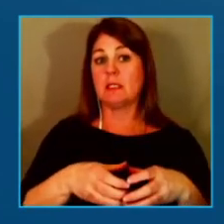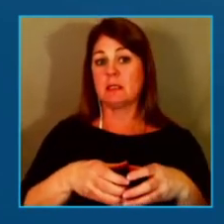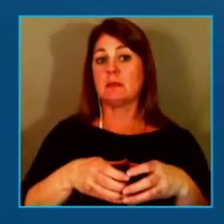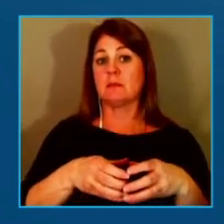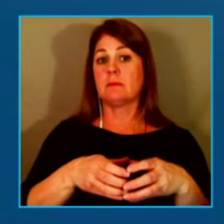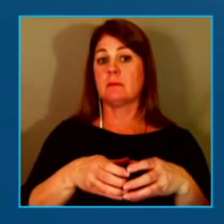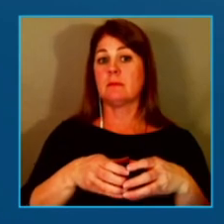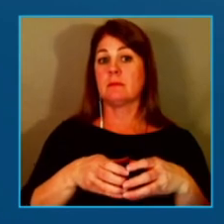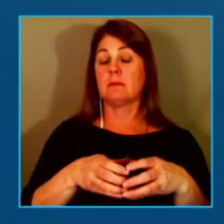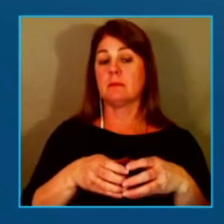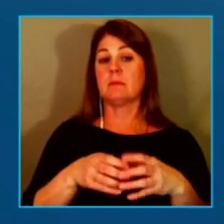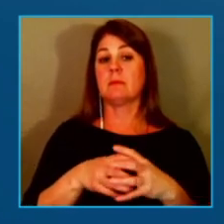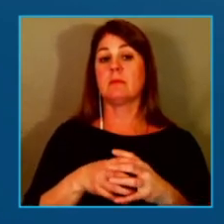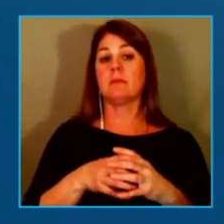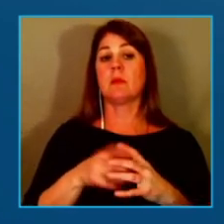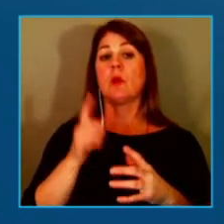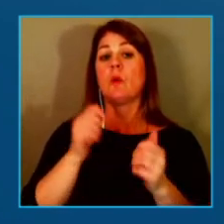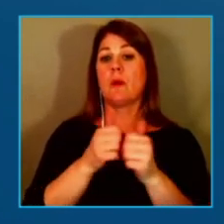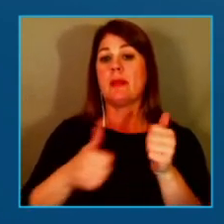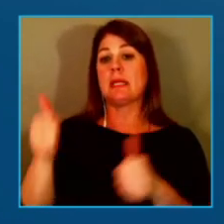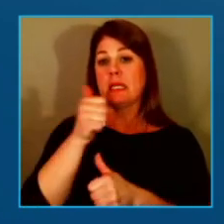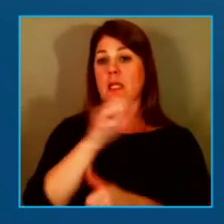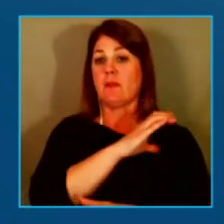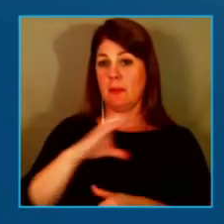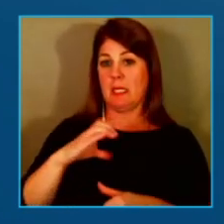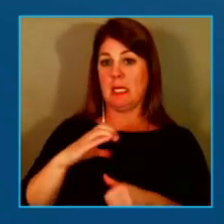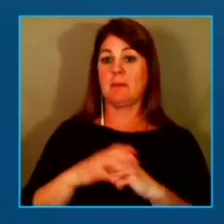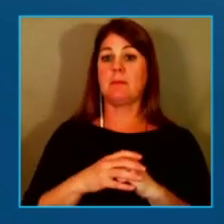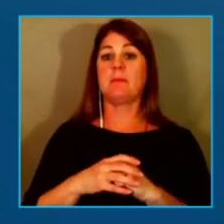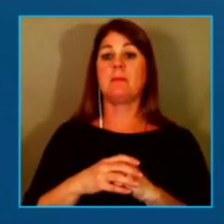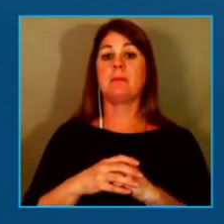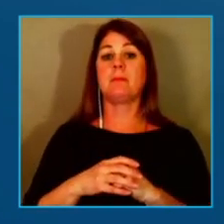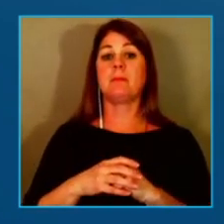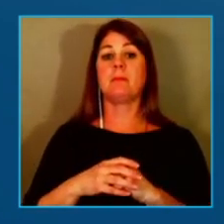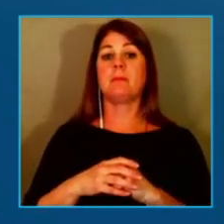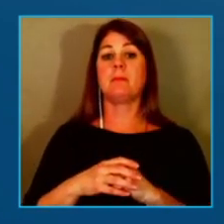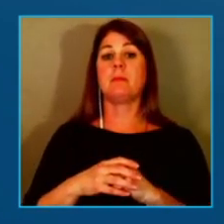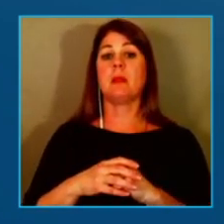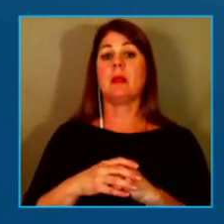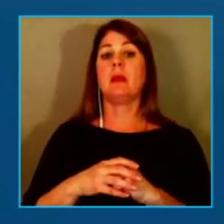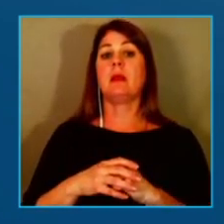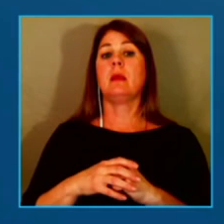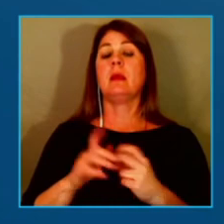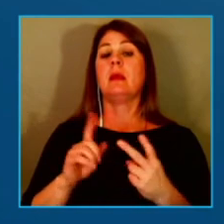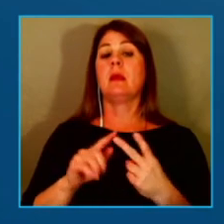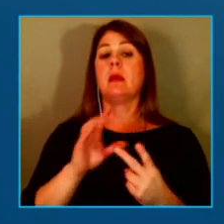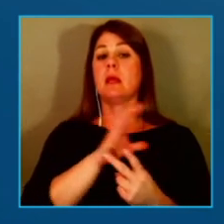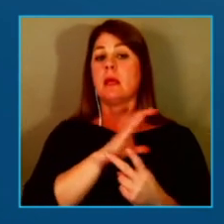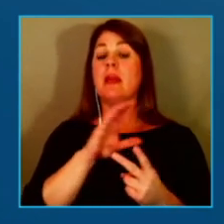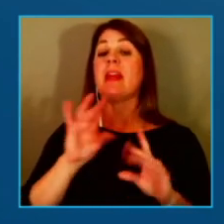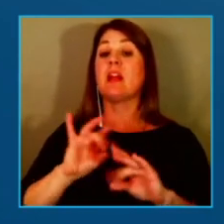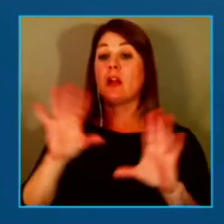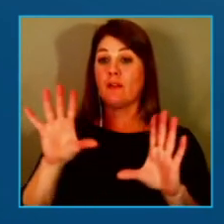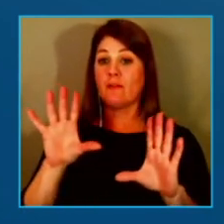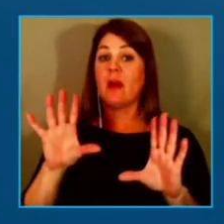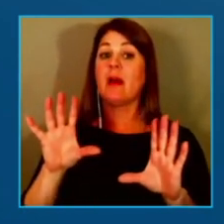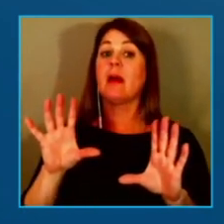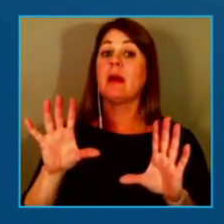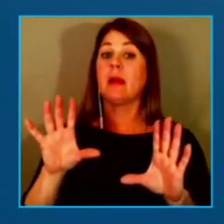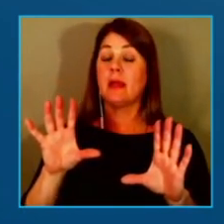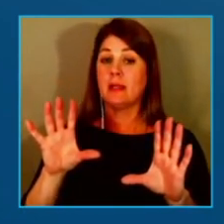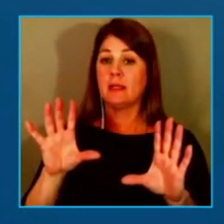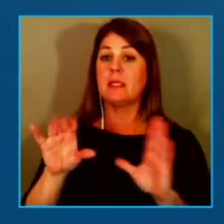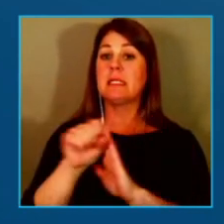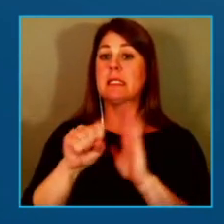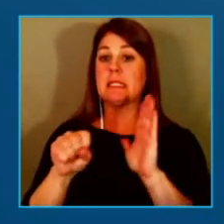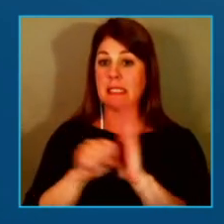executive committee and its the committees. They clarified provisions on state conventions. They